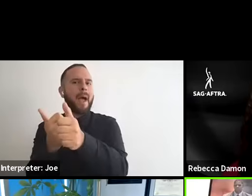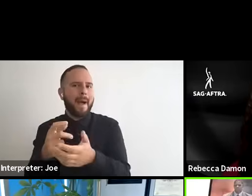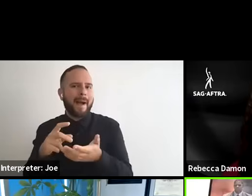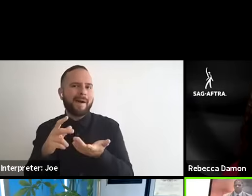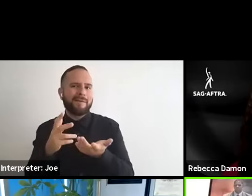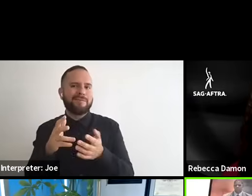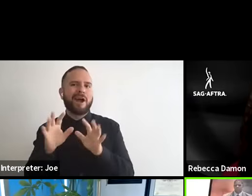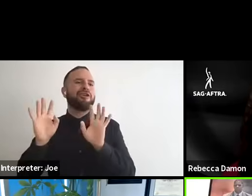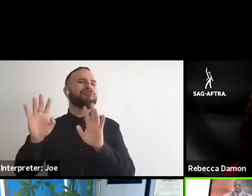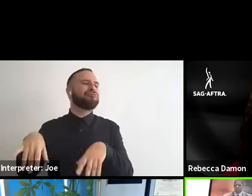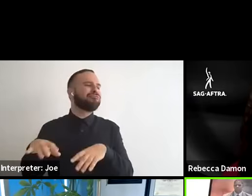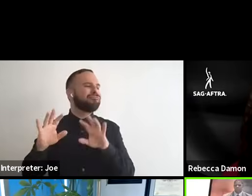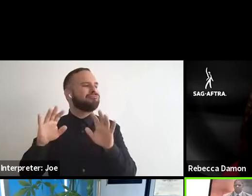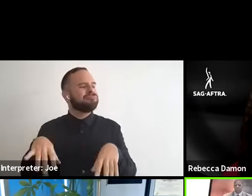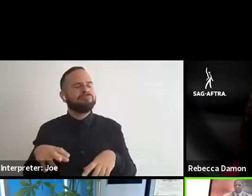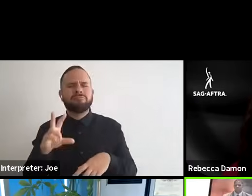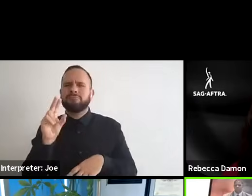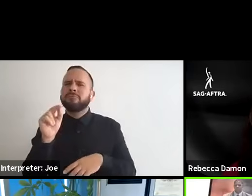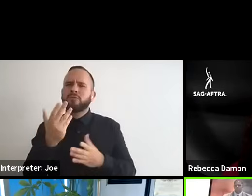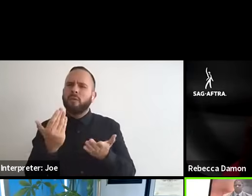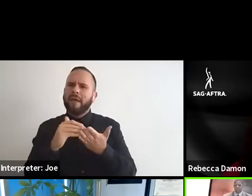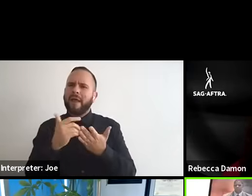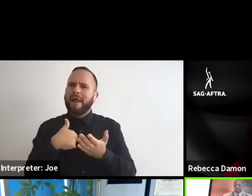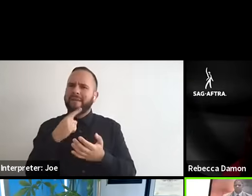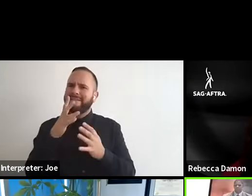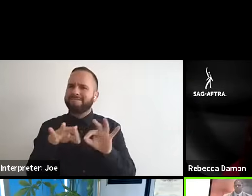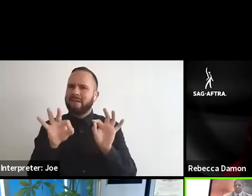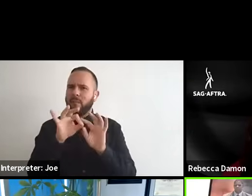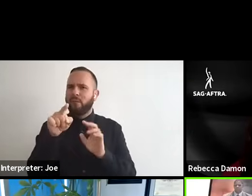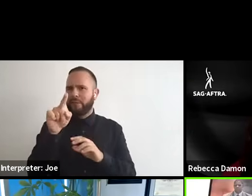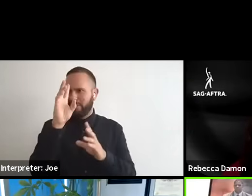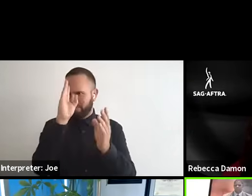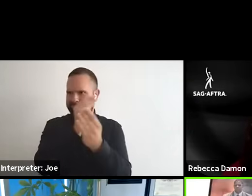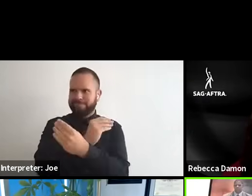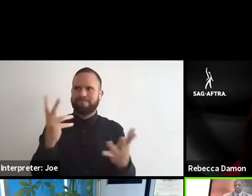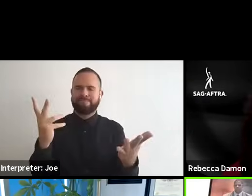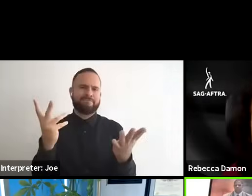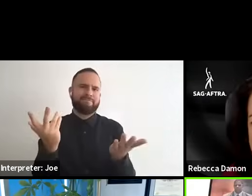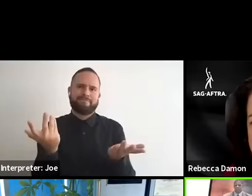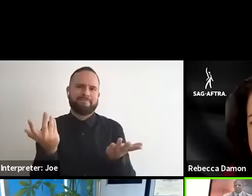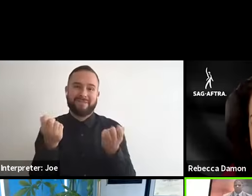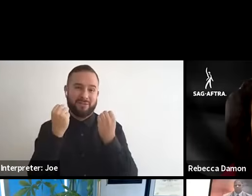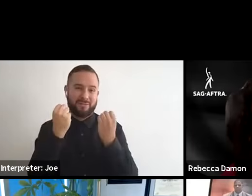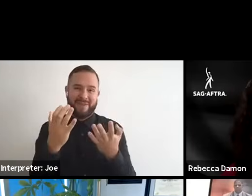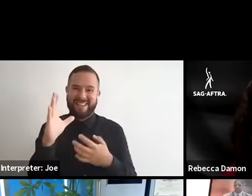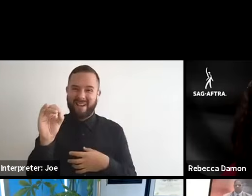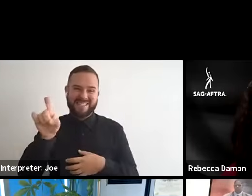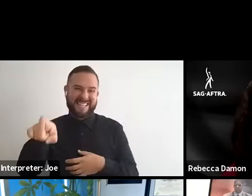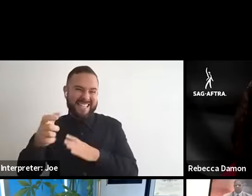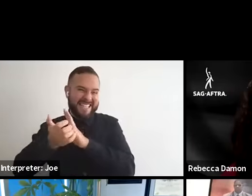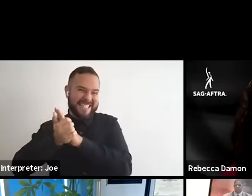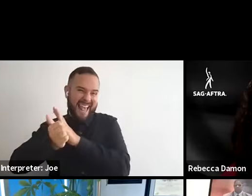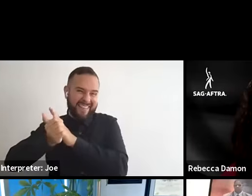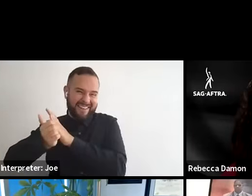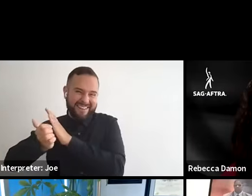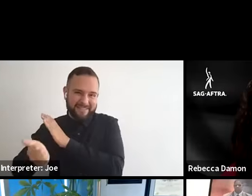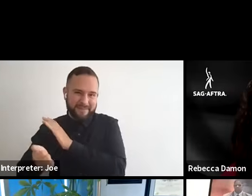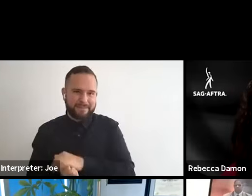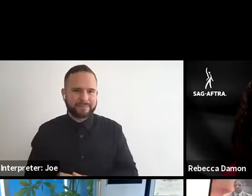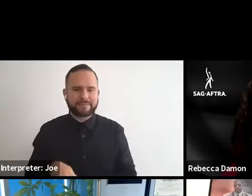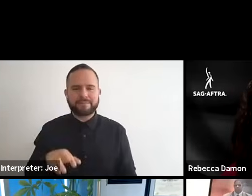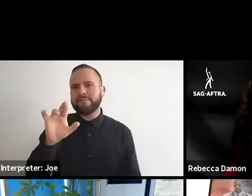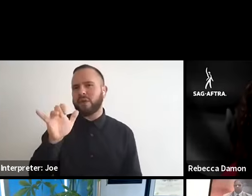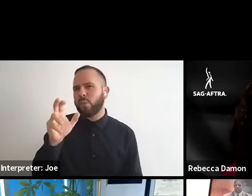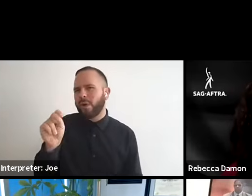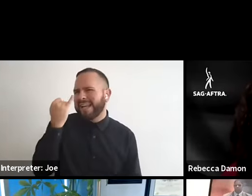their intention. So put it out there and just know that there's a lot of people who need talent. I hope you don't mind, Rebecca. I'm just going to put on my panelist